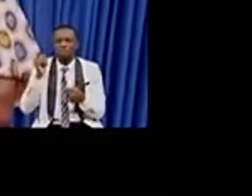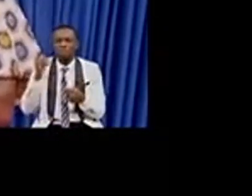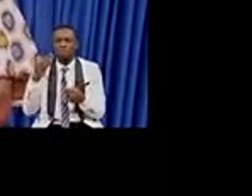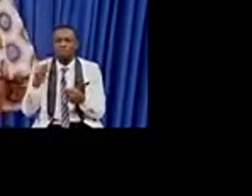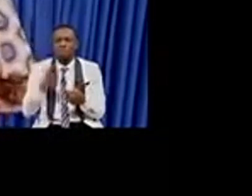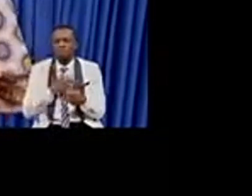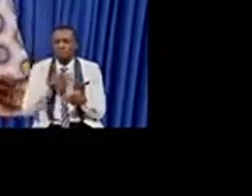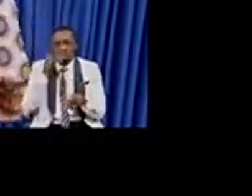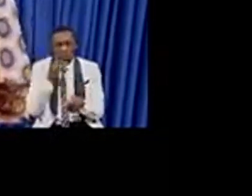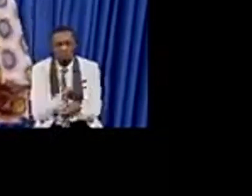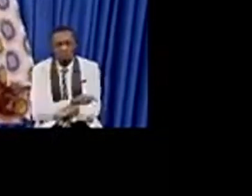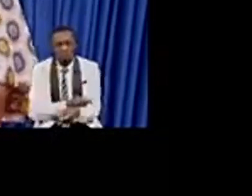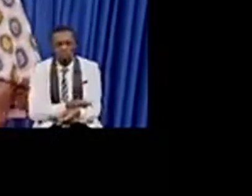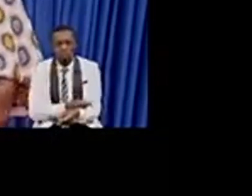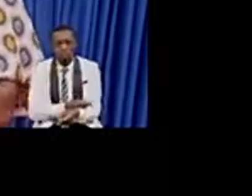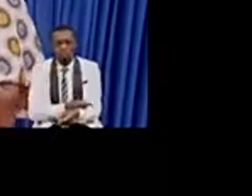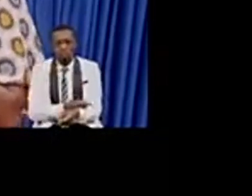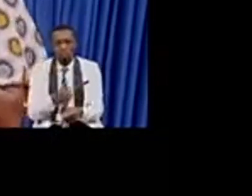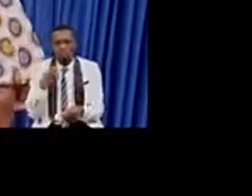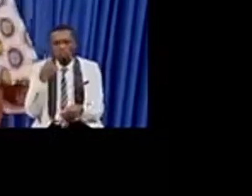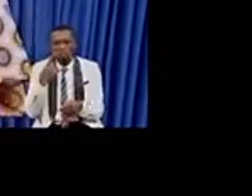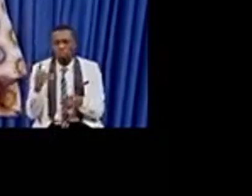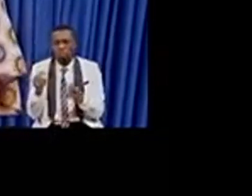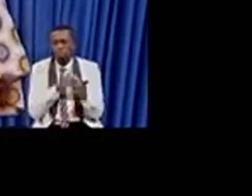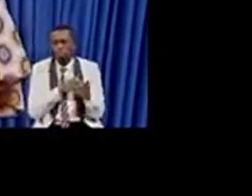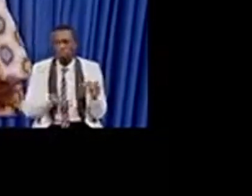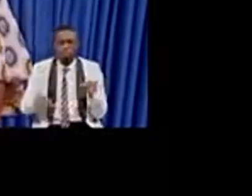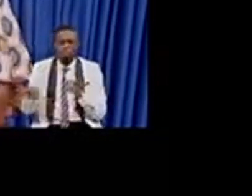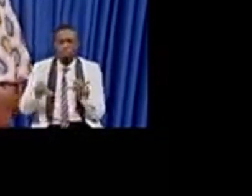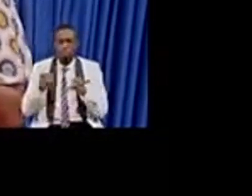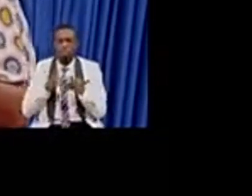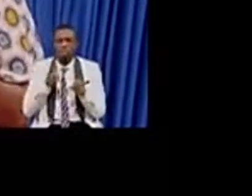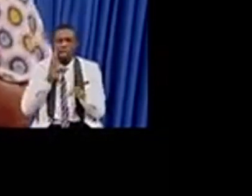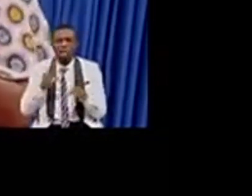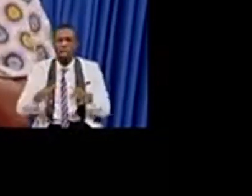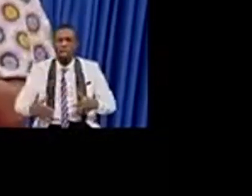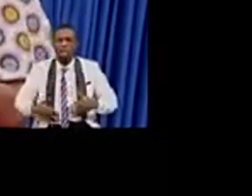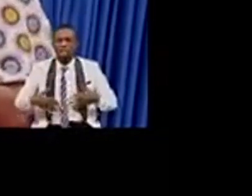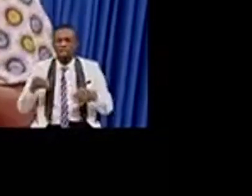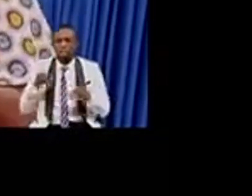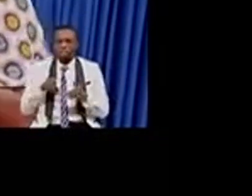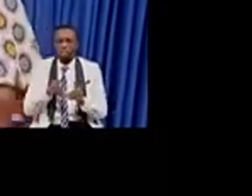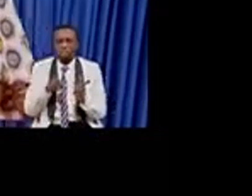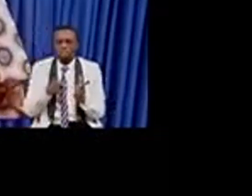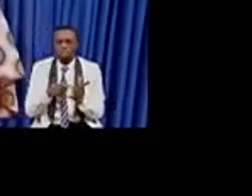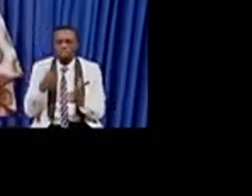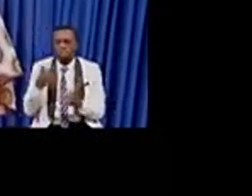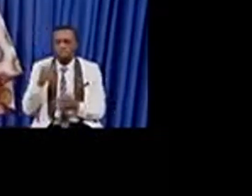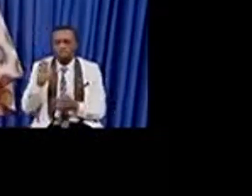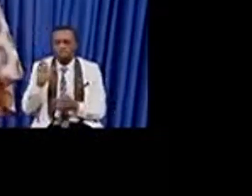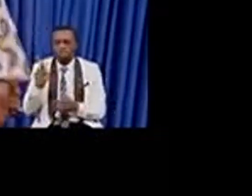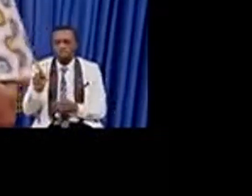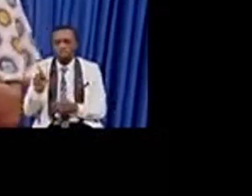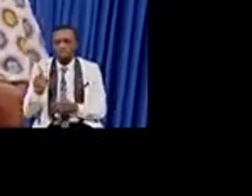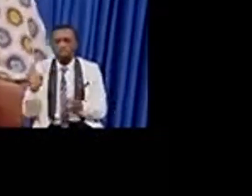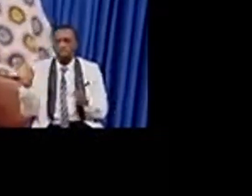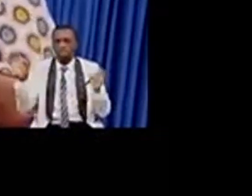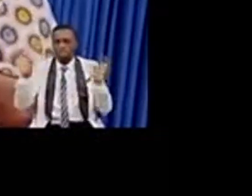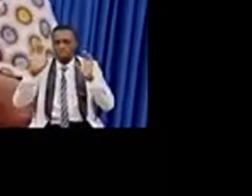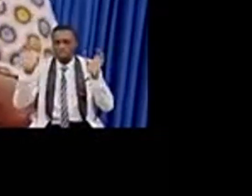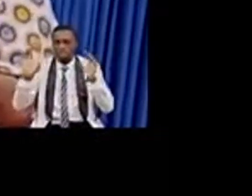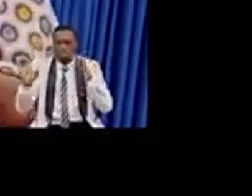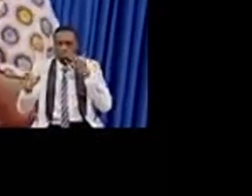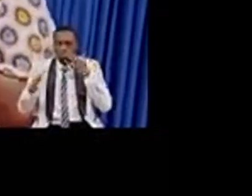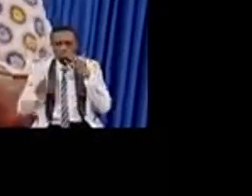my daughter what the Lord done in her life during this GCK crusade. My daughter